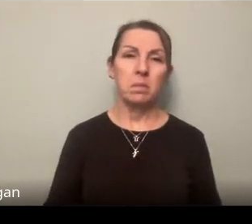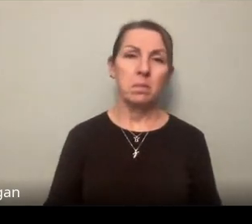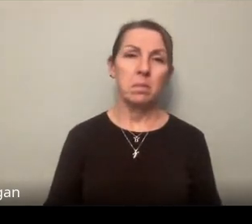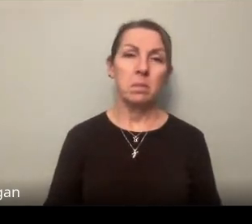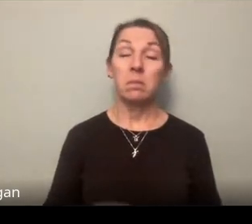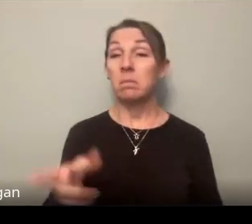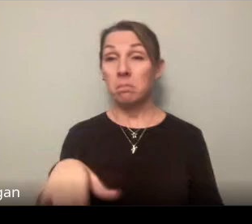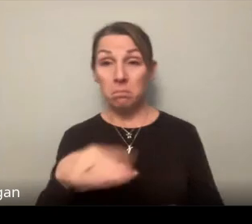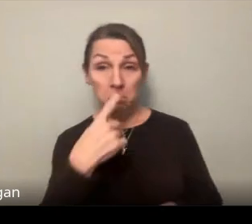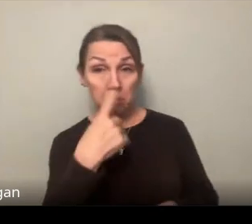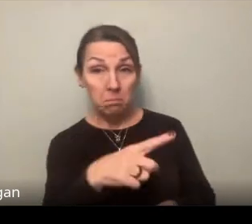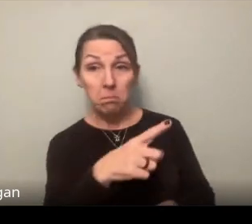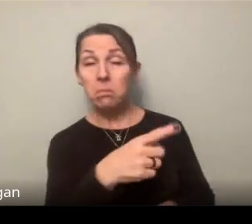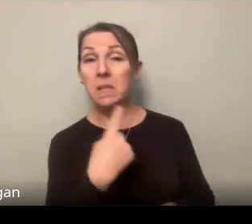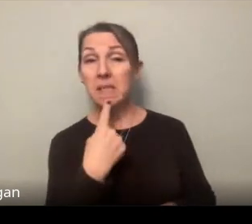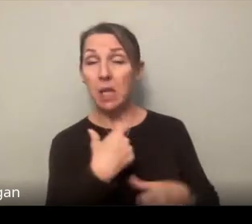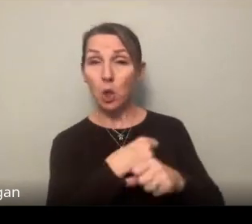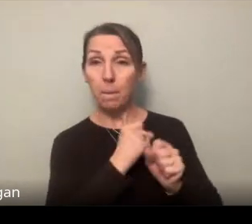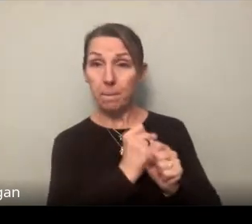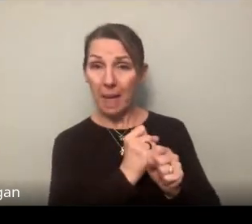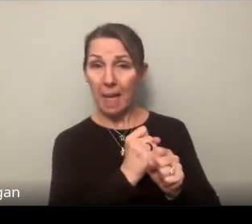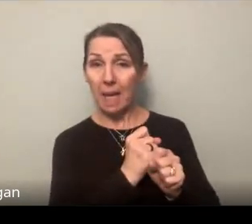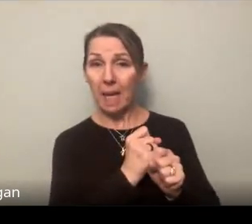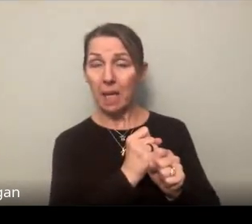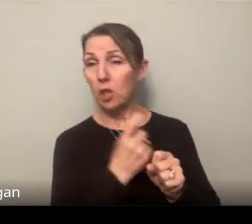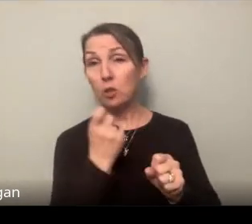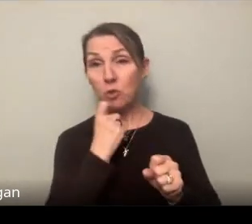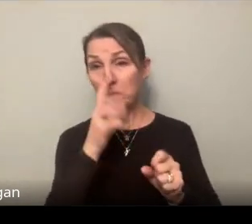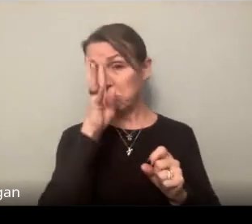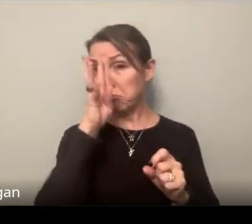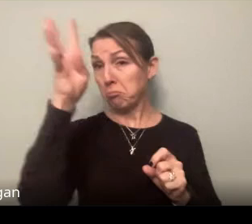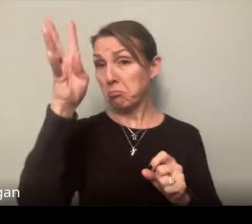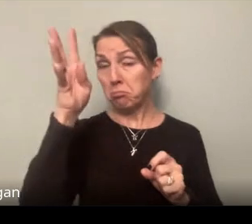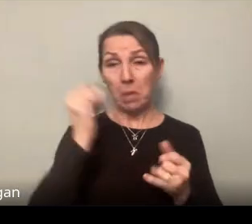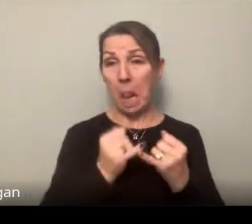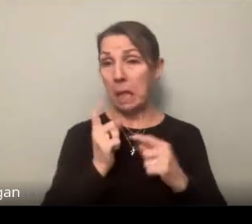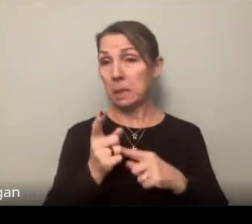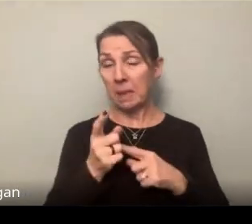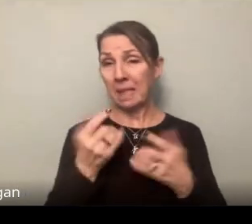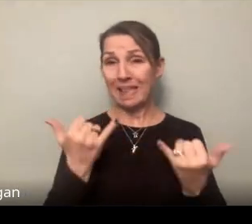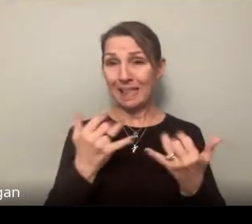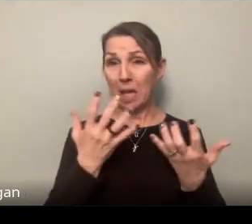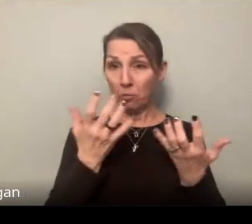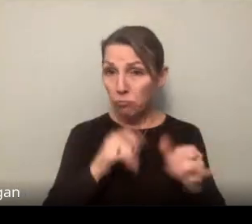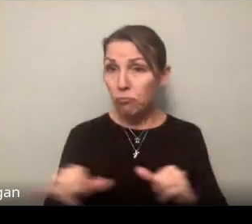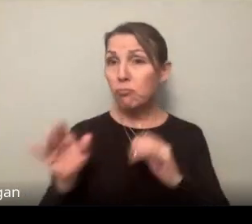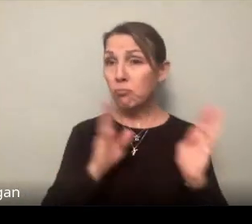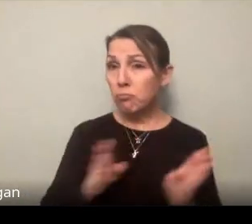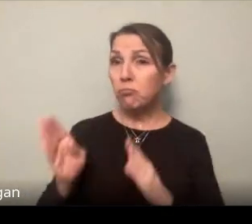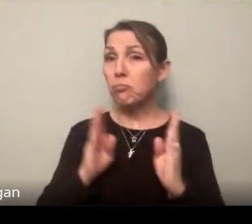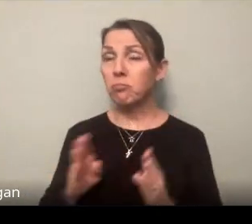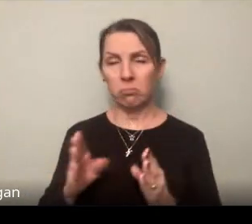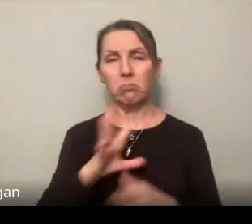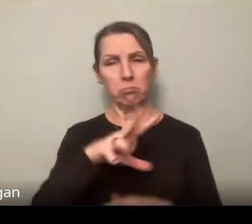And you said you made this was sort of, you put this together yourself and it's so good it's now part of your routine? It's one part